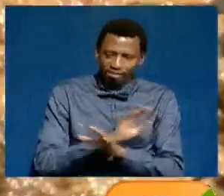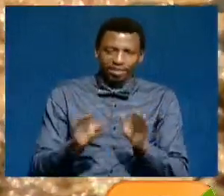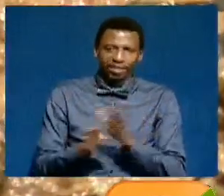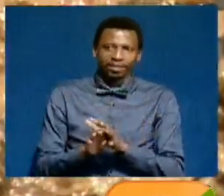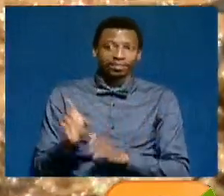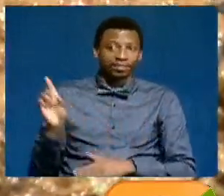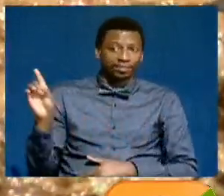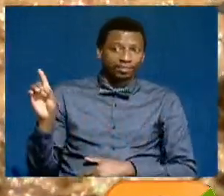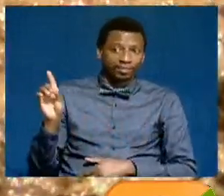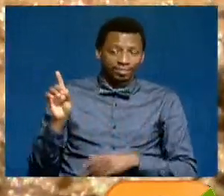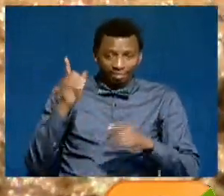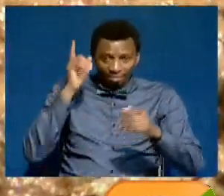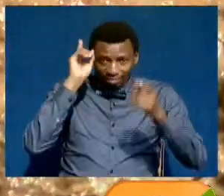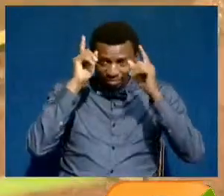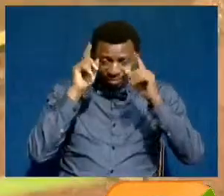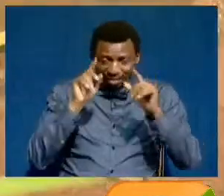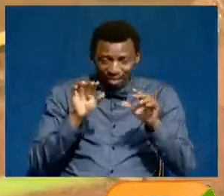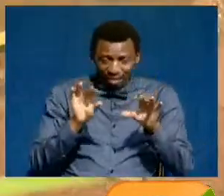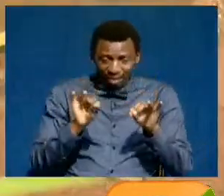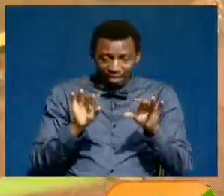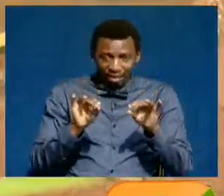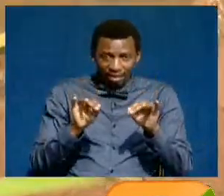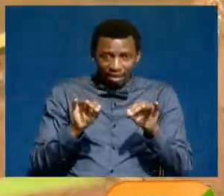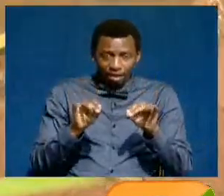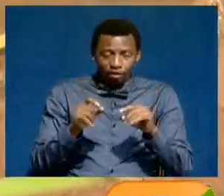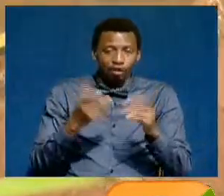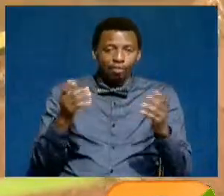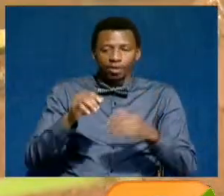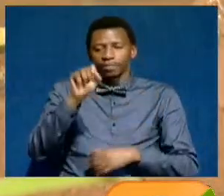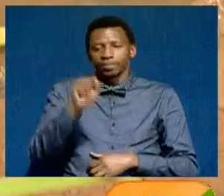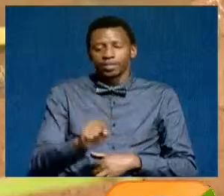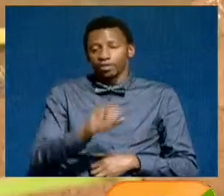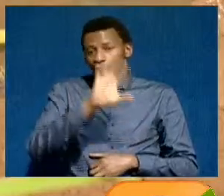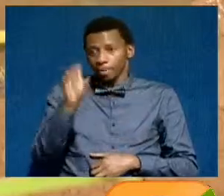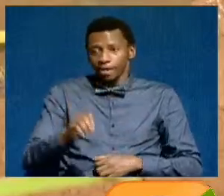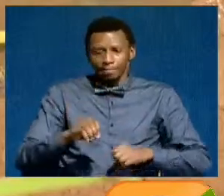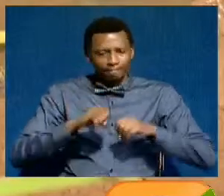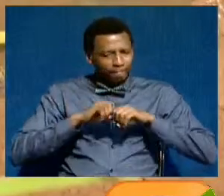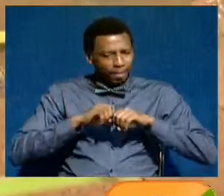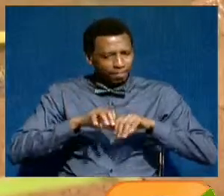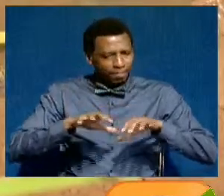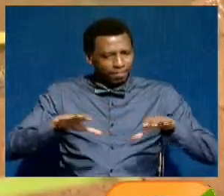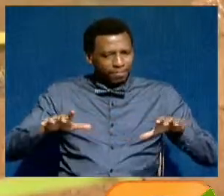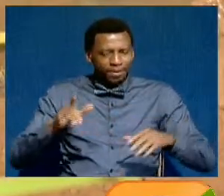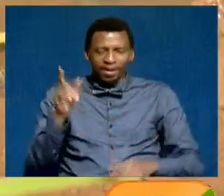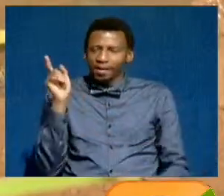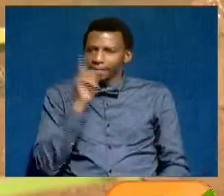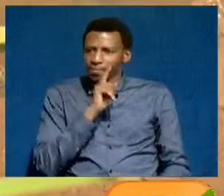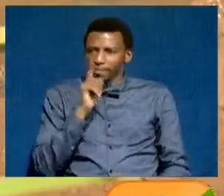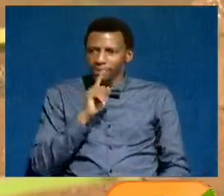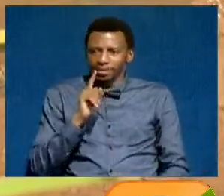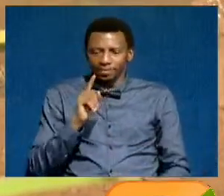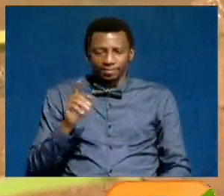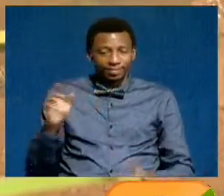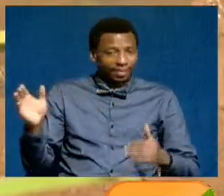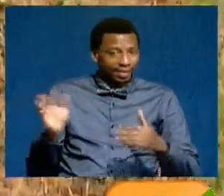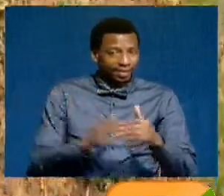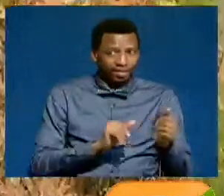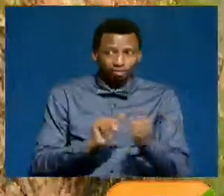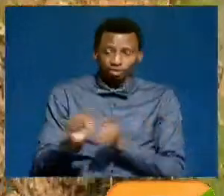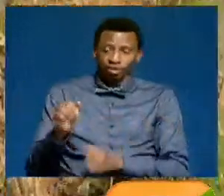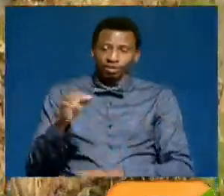apple snail, native to South America, has spread rapidly through Mwea, wiping out nearly half of farmers'